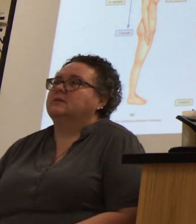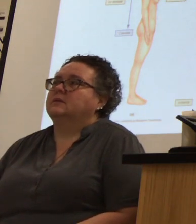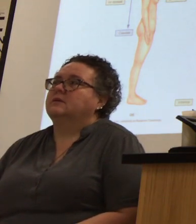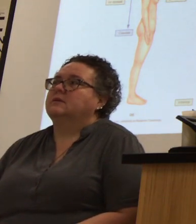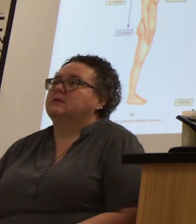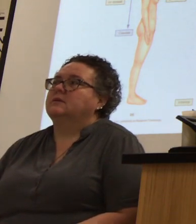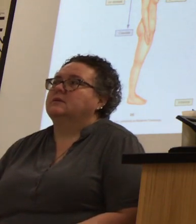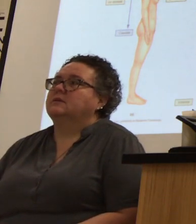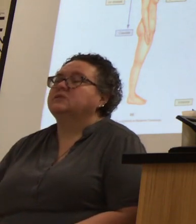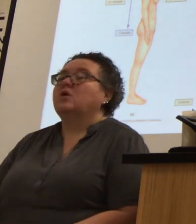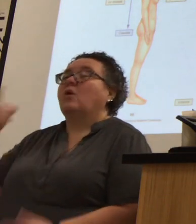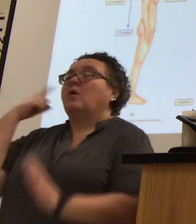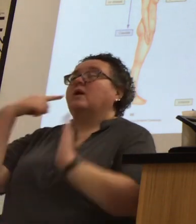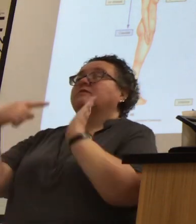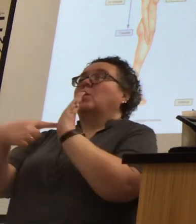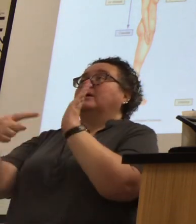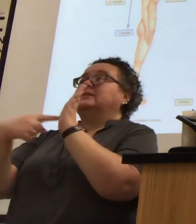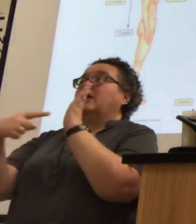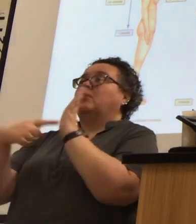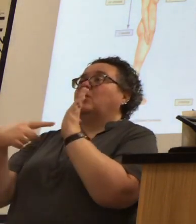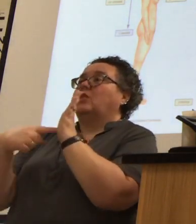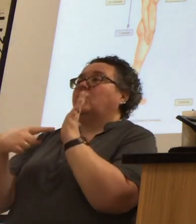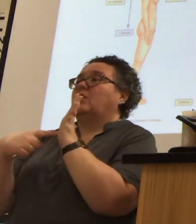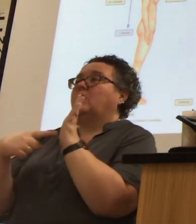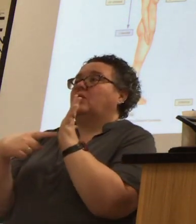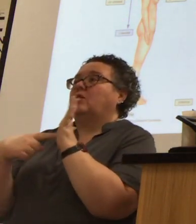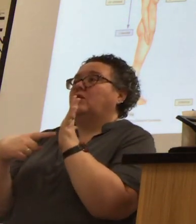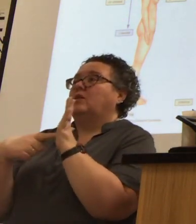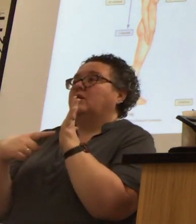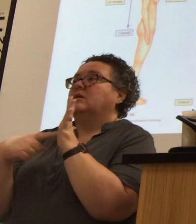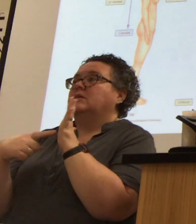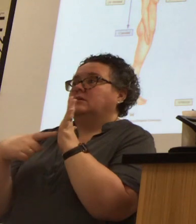Let's go through some examples.